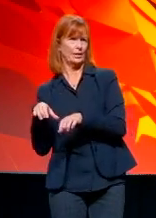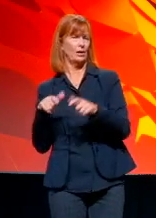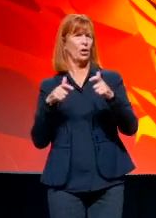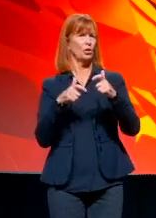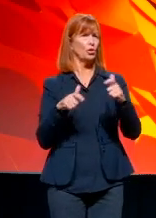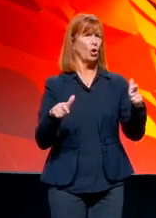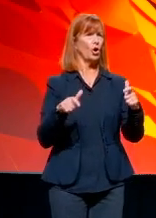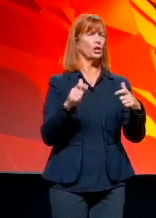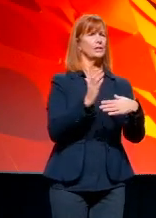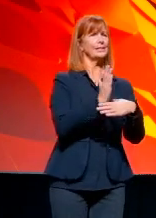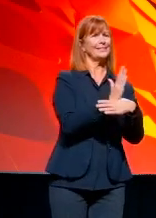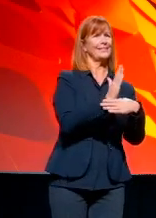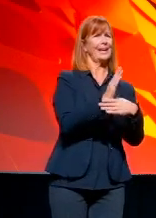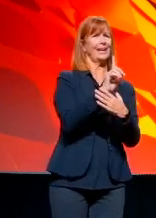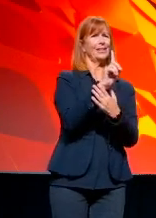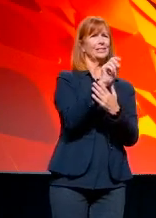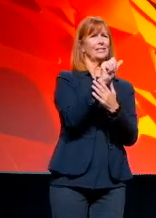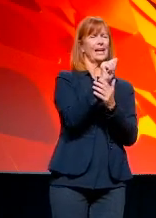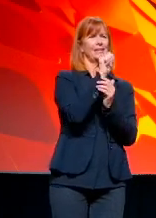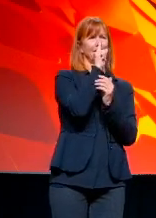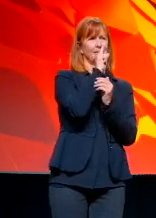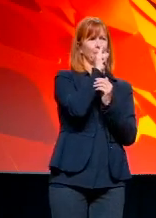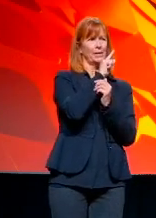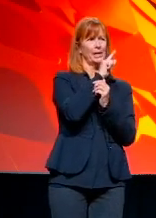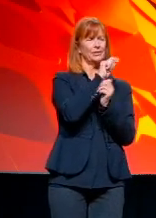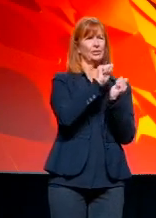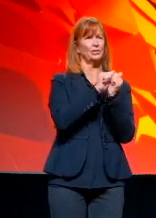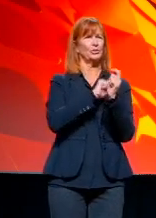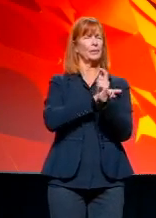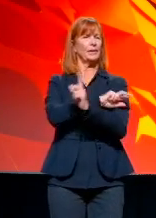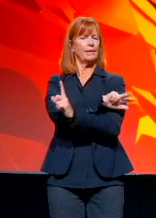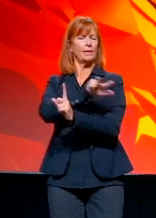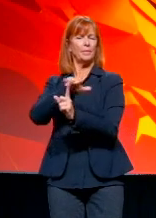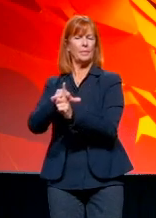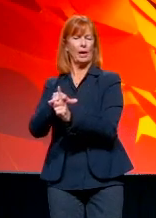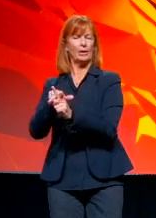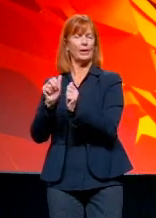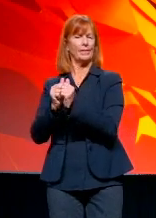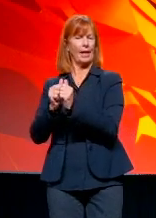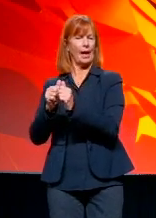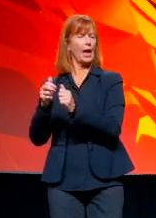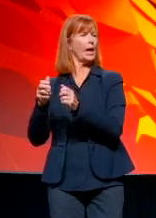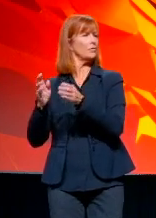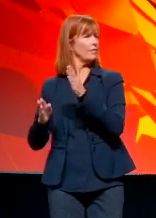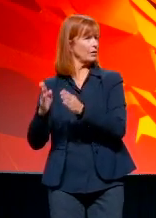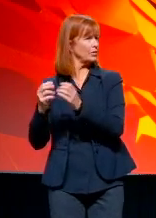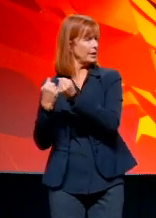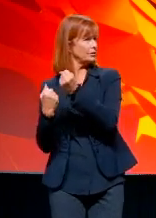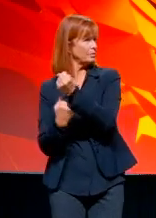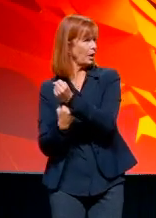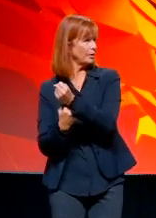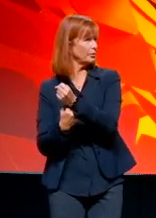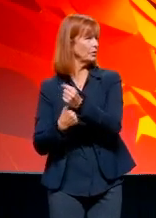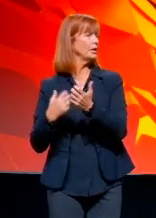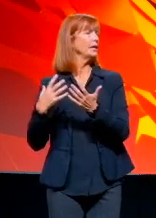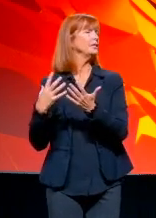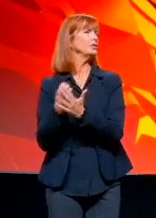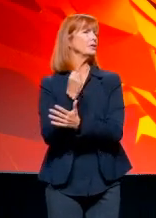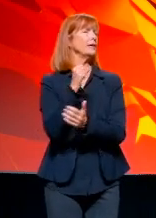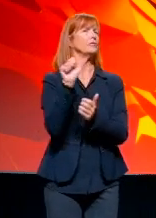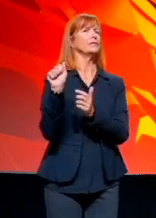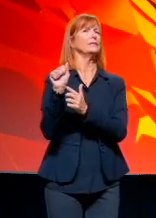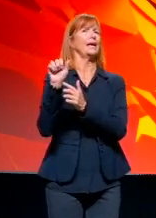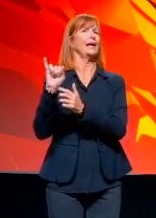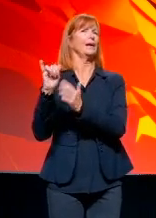to automate the process to build this kind of robotic foundation model, leverage general machine learning and AI technologies, and